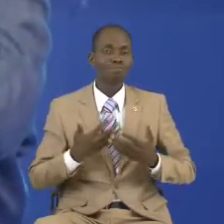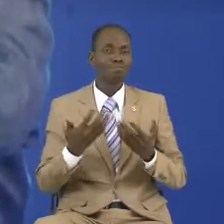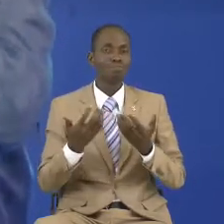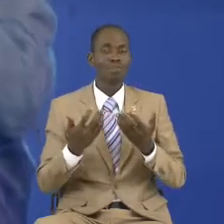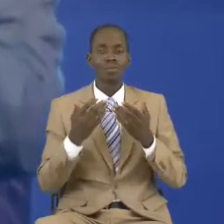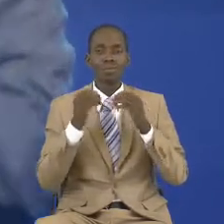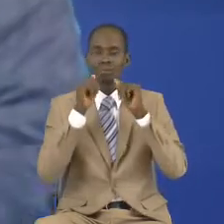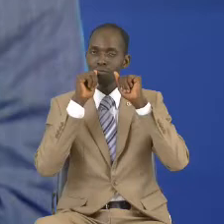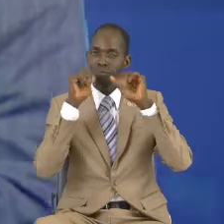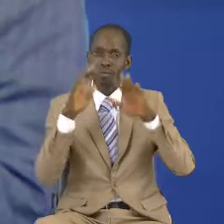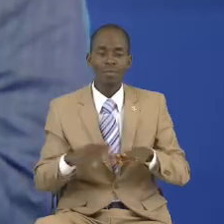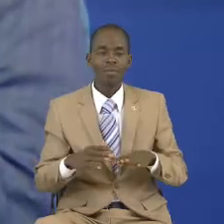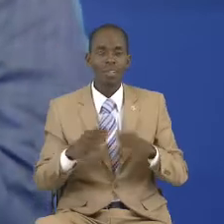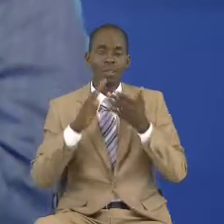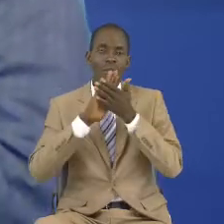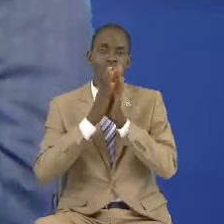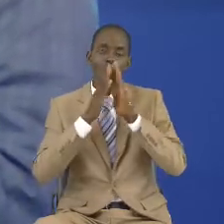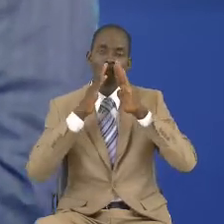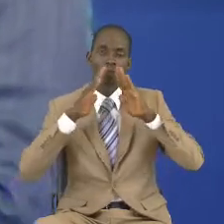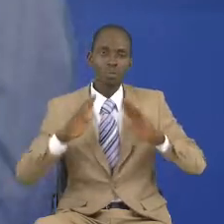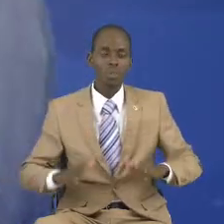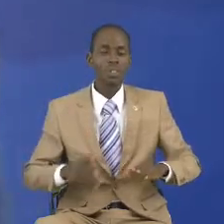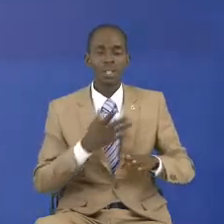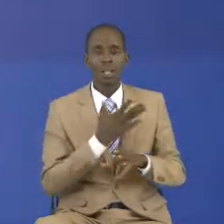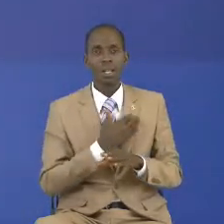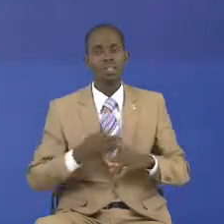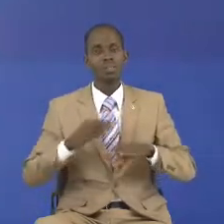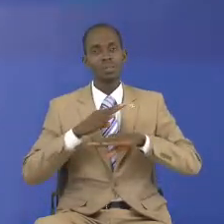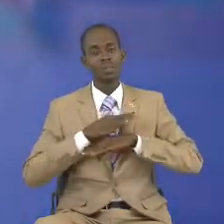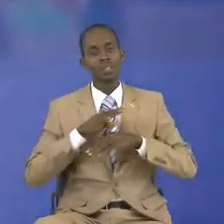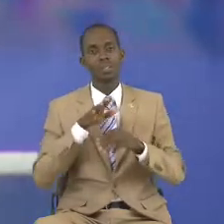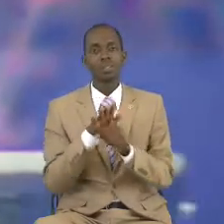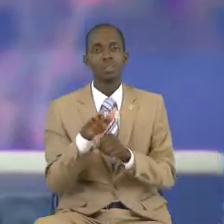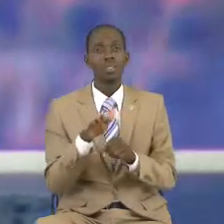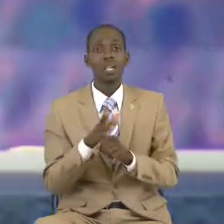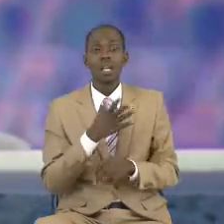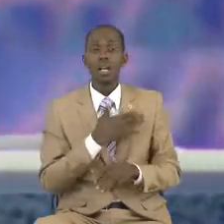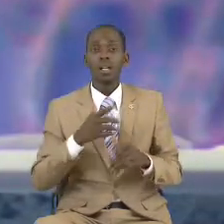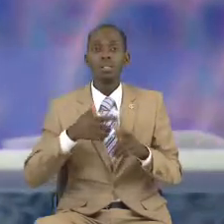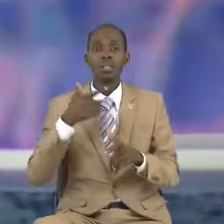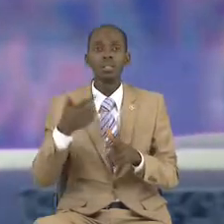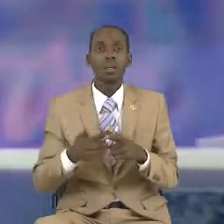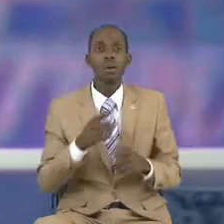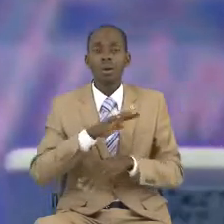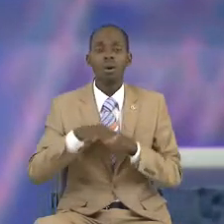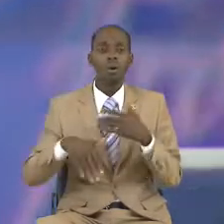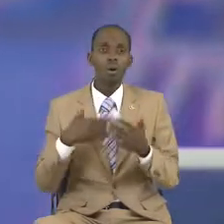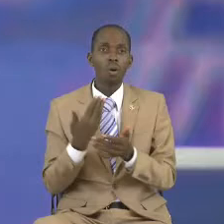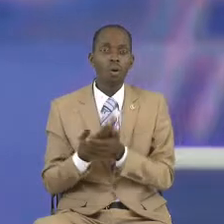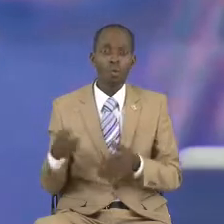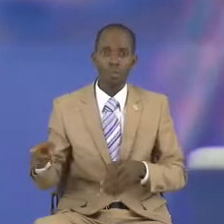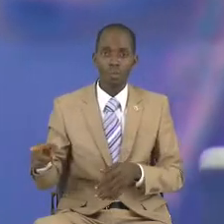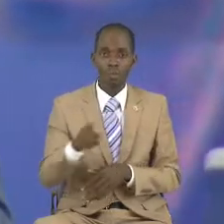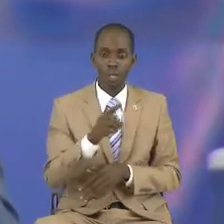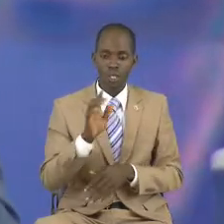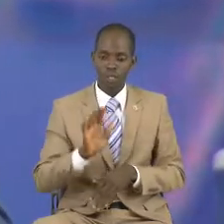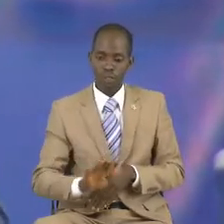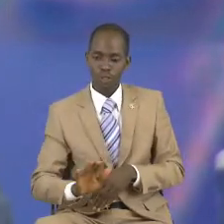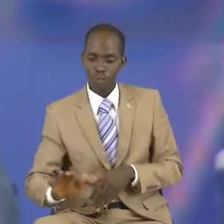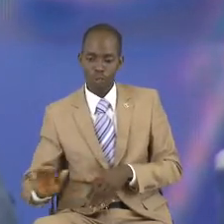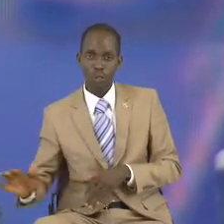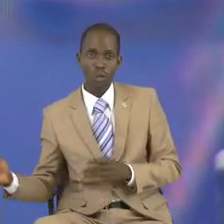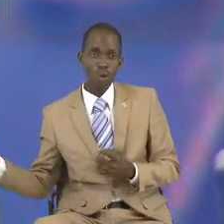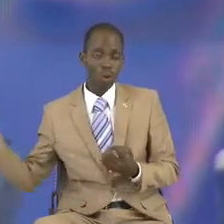fulfillment and sufficiency and then all their descendants until they got to